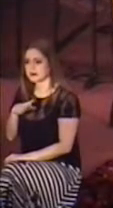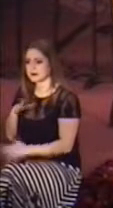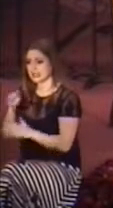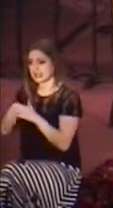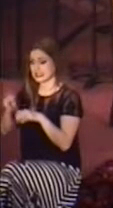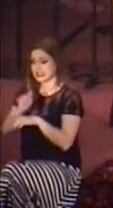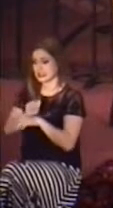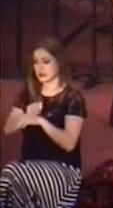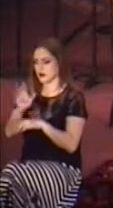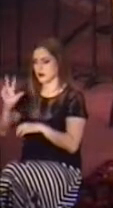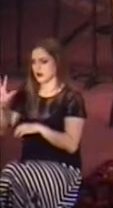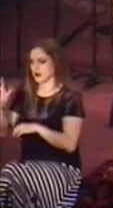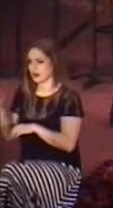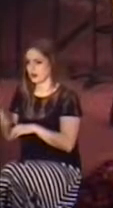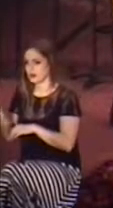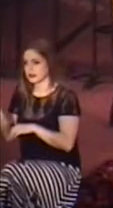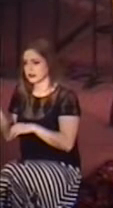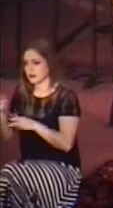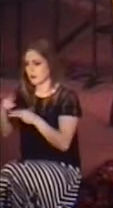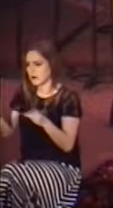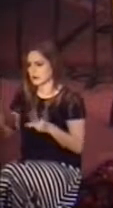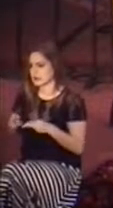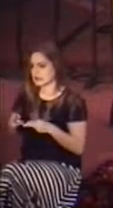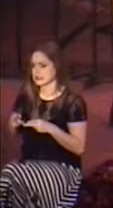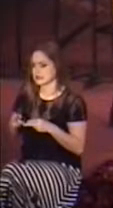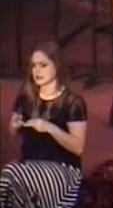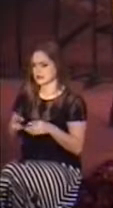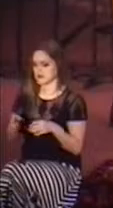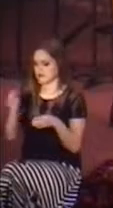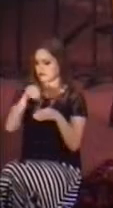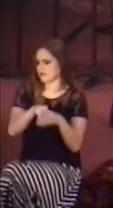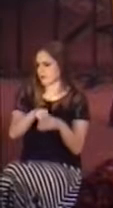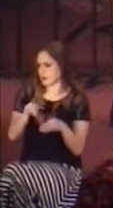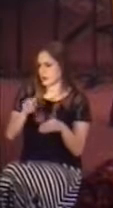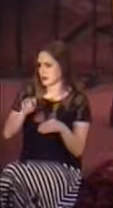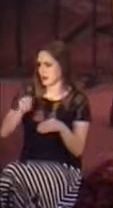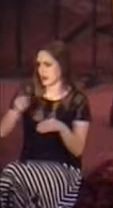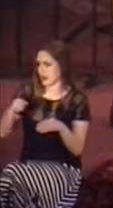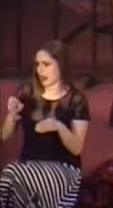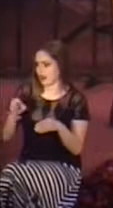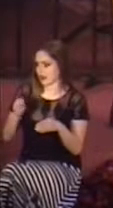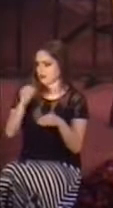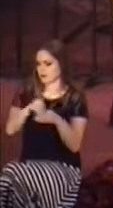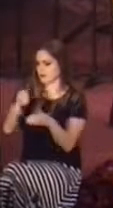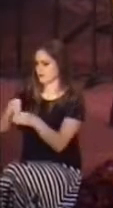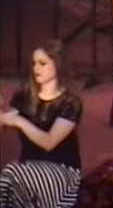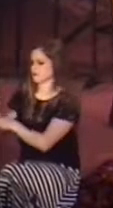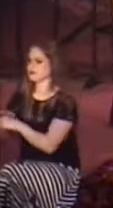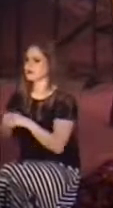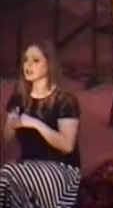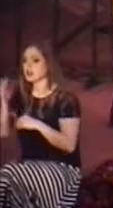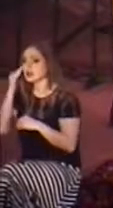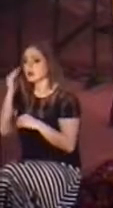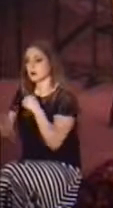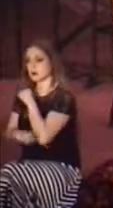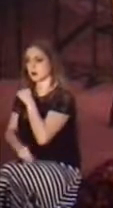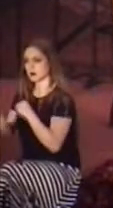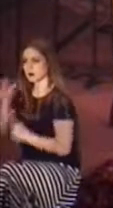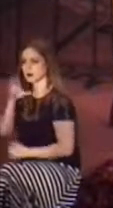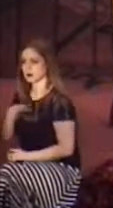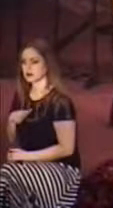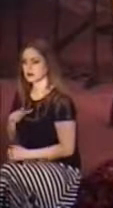13 places where you can put your tithe in, 13 pillars in the court of Gentiles. And he notices the poor woman, and she